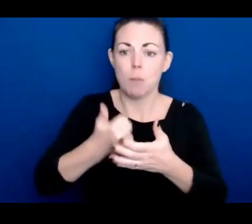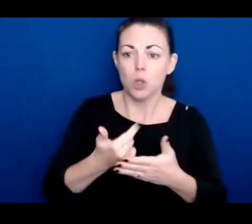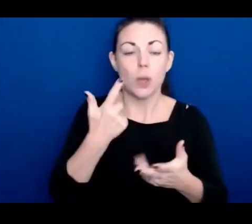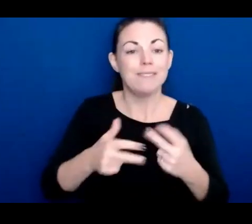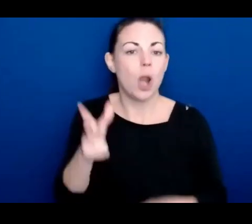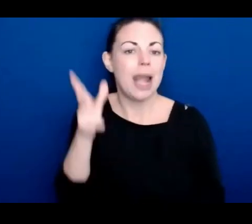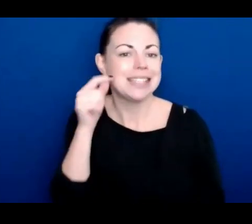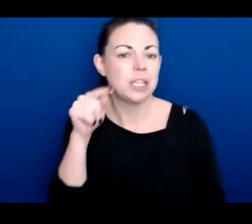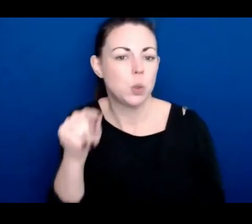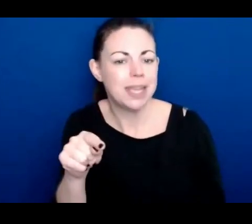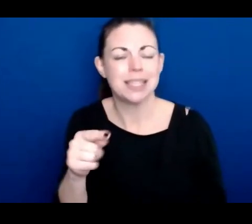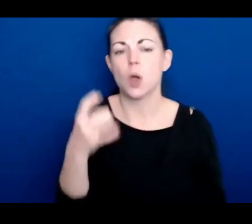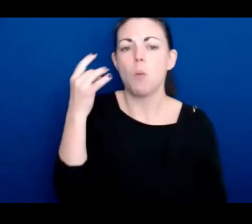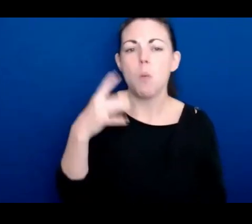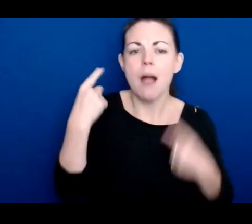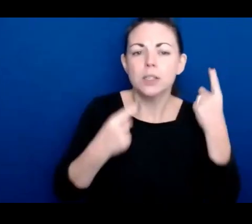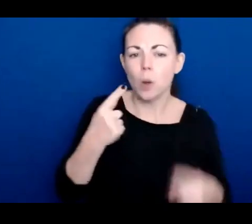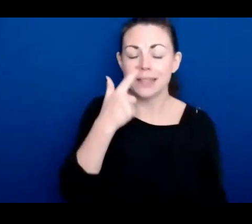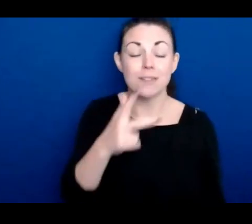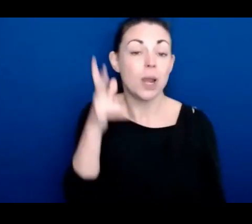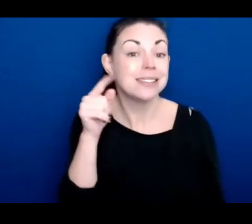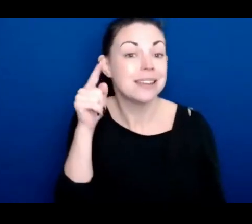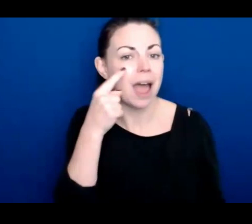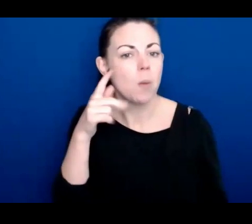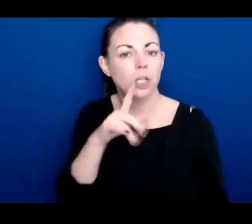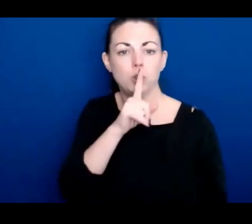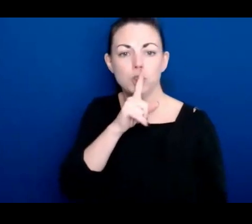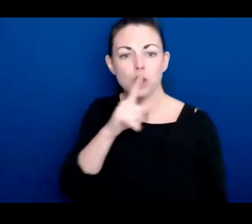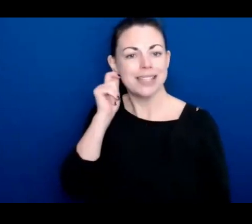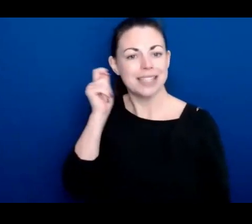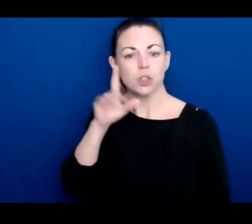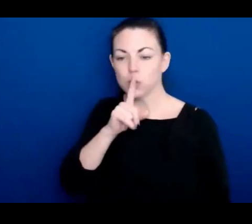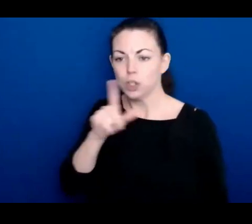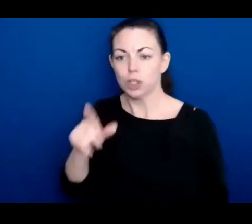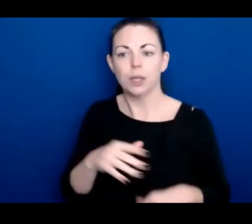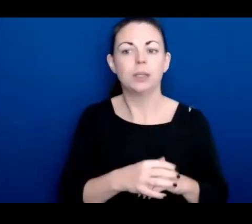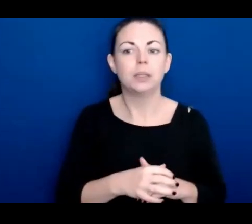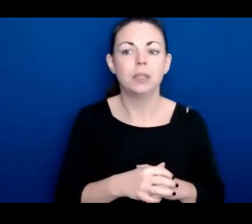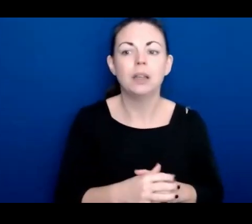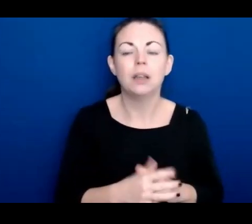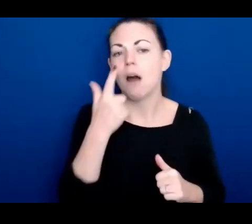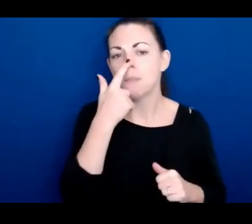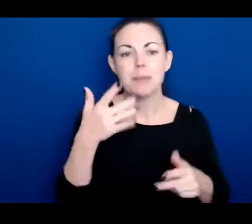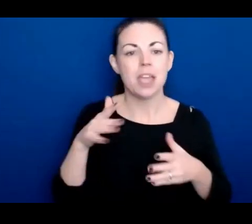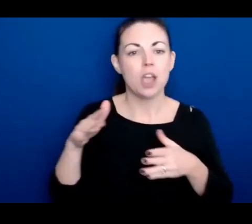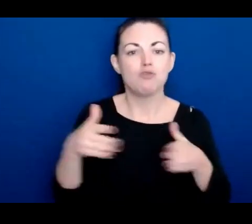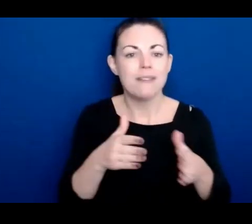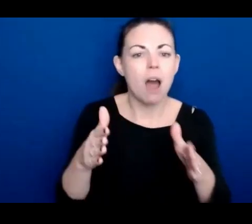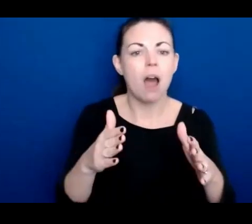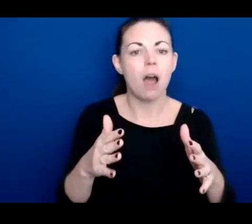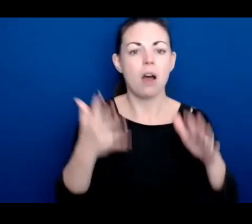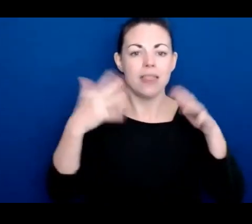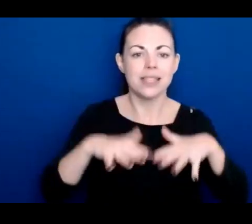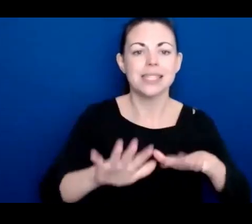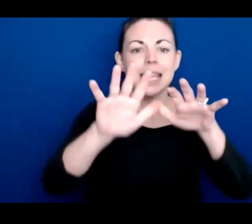things like brown noise, white noise, things like that. But when you look at what people listen to, things like sounds of rivers, sounds of the sea, sounds